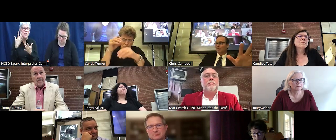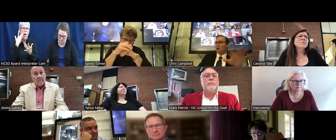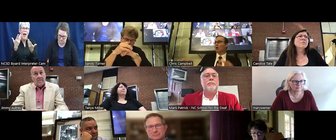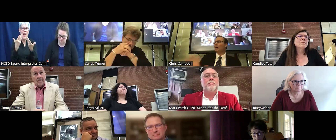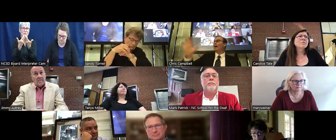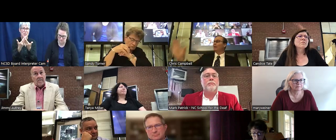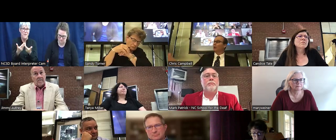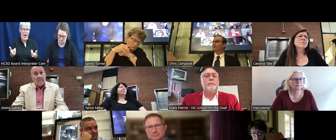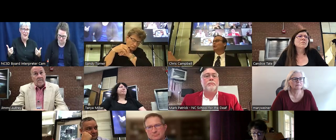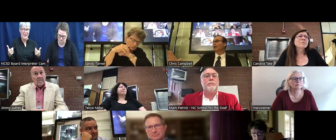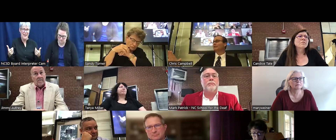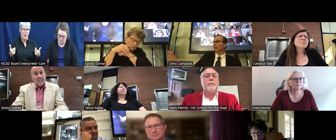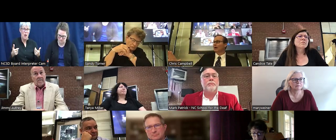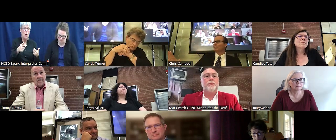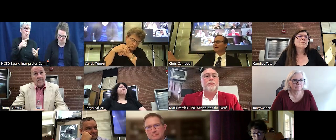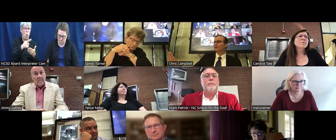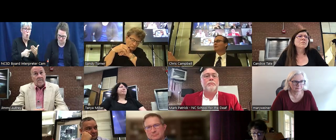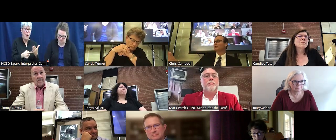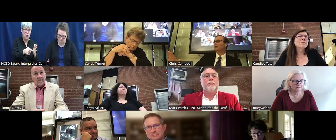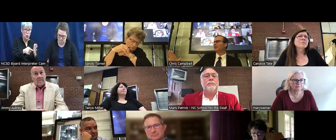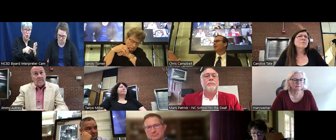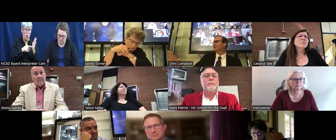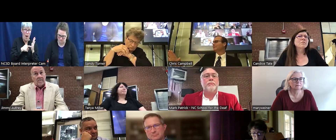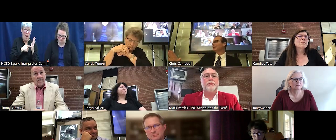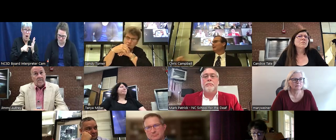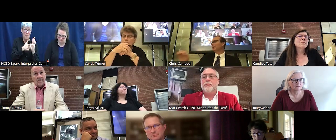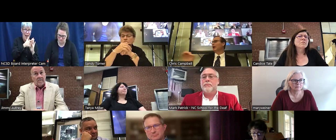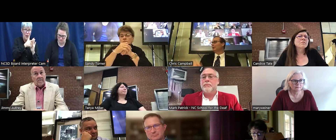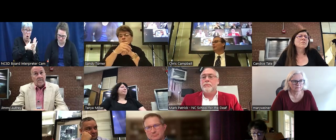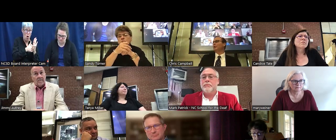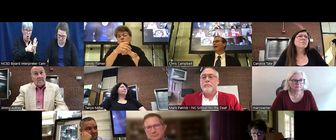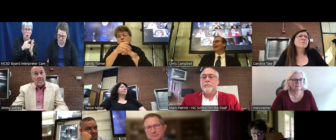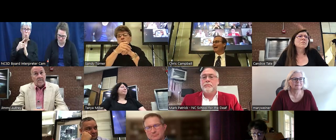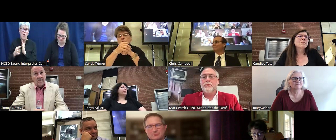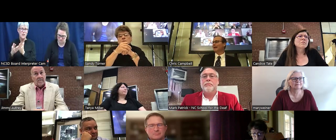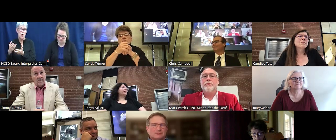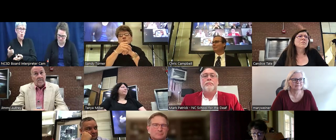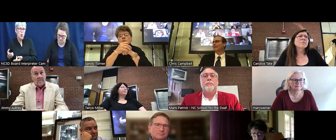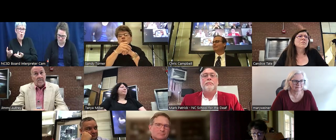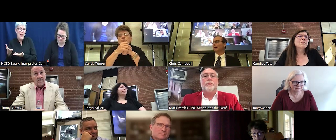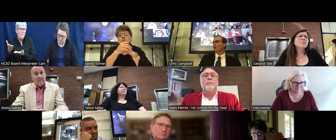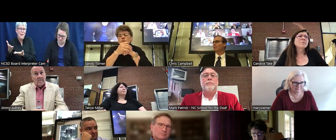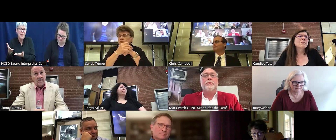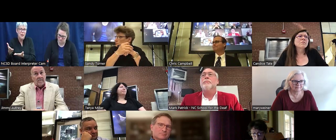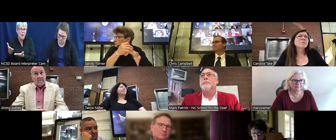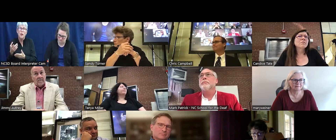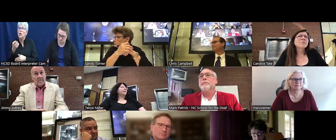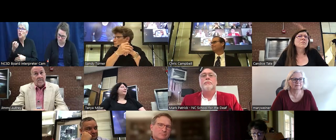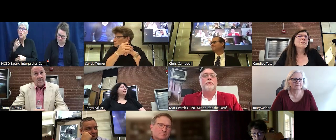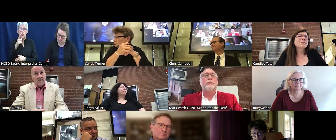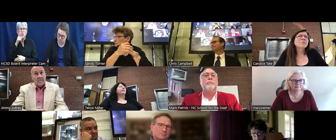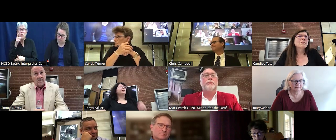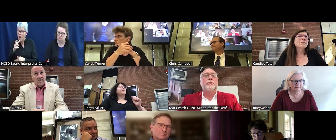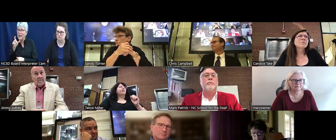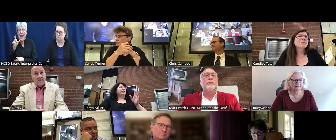by law and what's just a recommendation for you to think through. But no, you do not have to have committees by law.